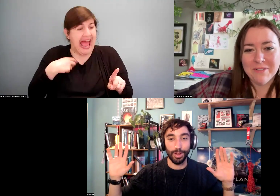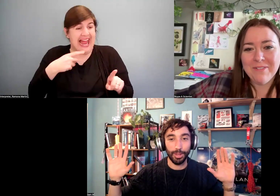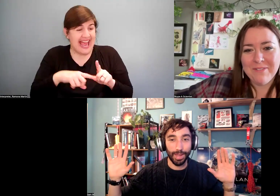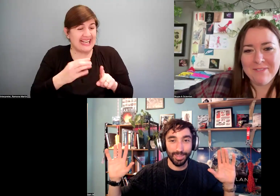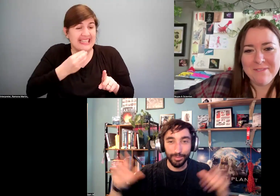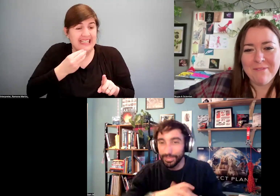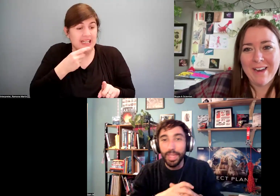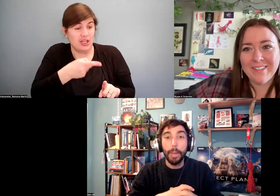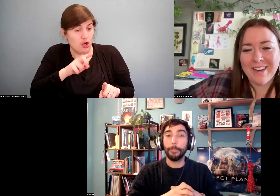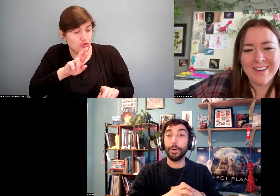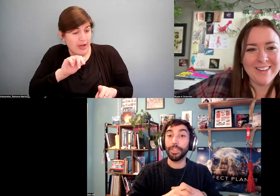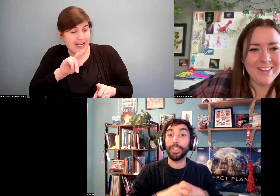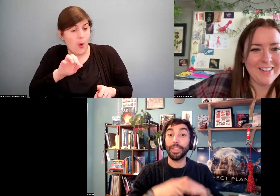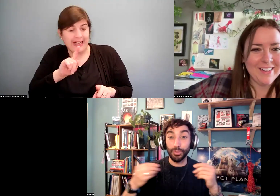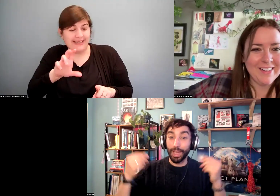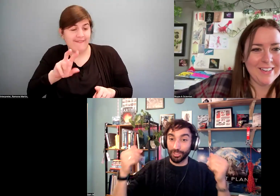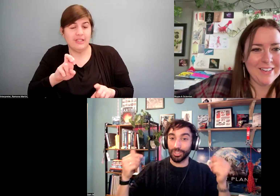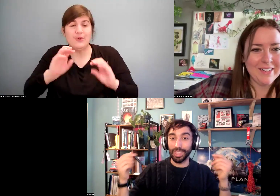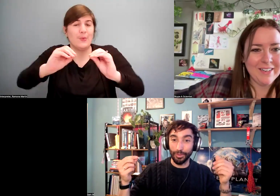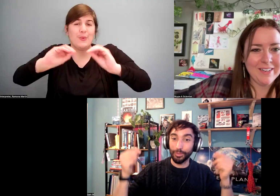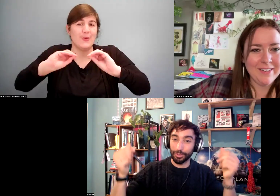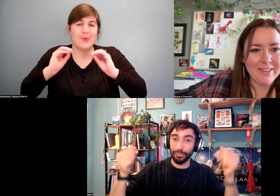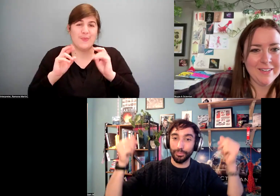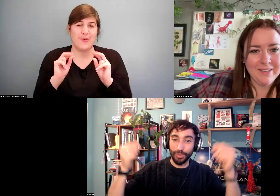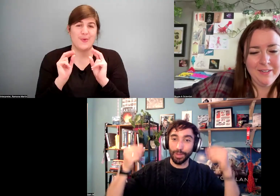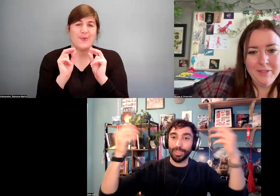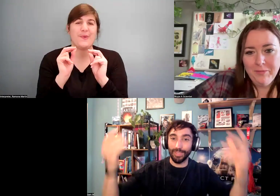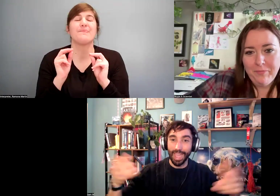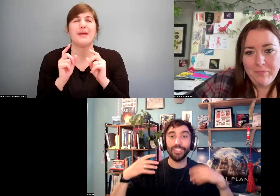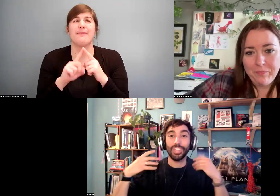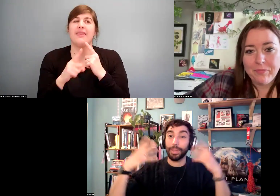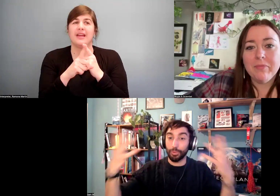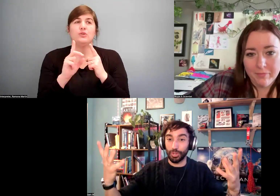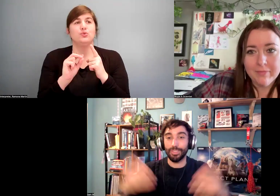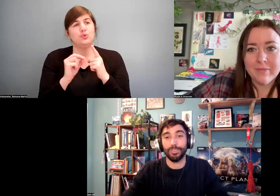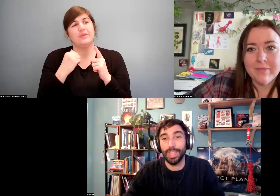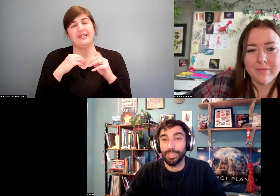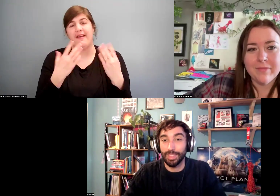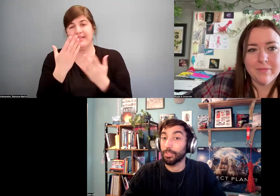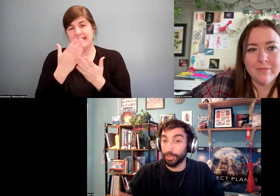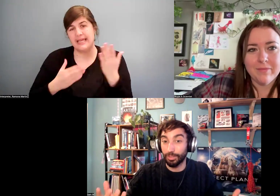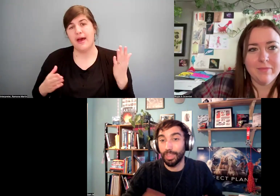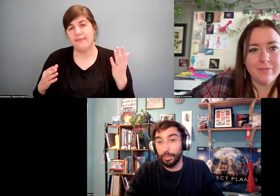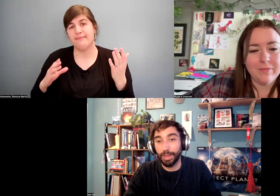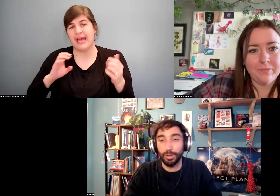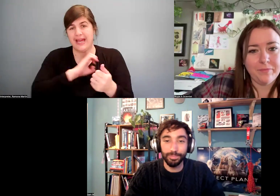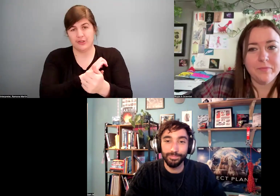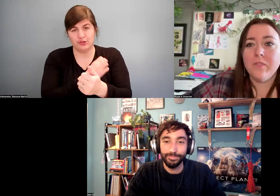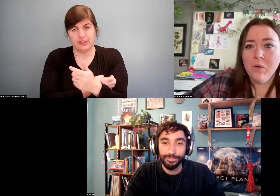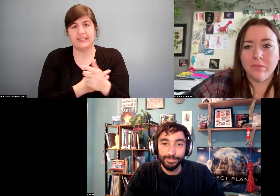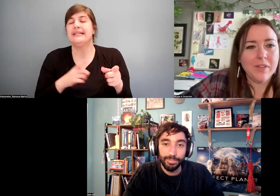they're radioactive. Right, But right. they do actually give off some radioactive energy, and that produces some heat, and so that's the same in